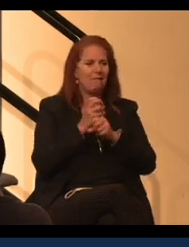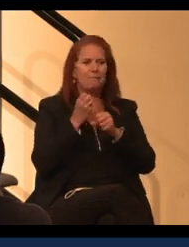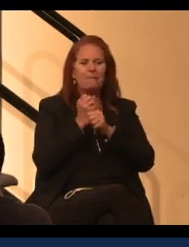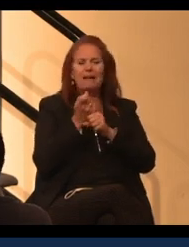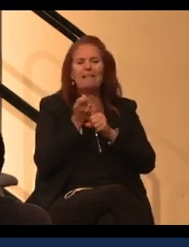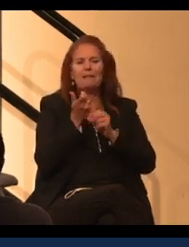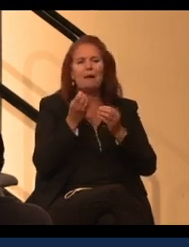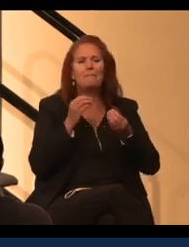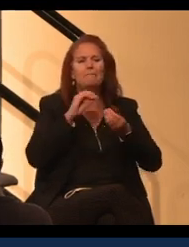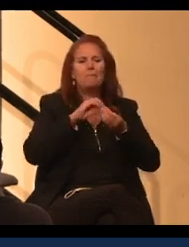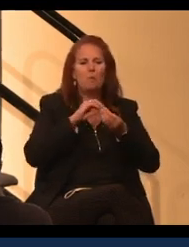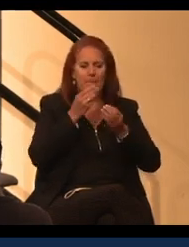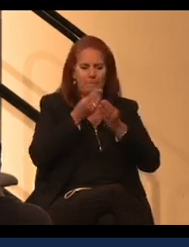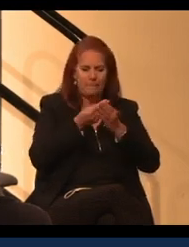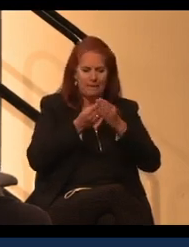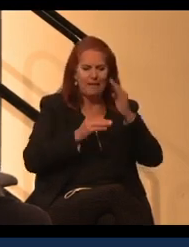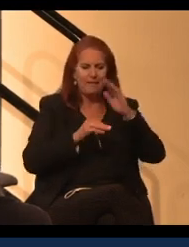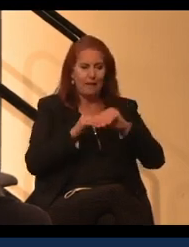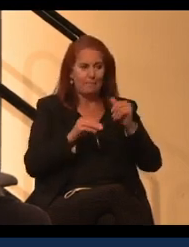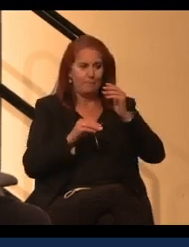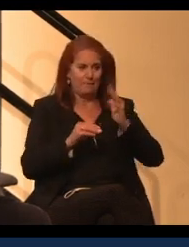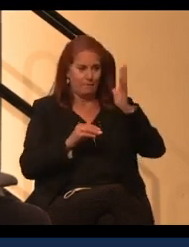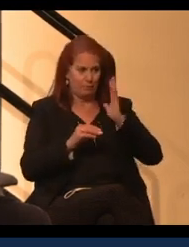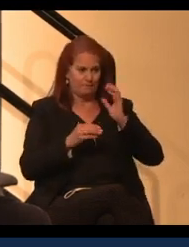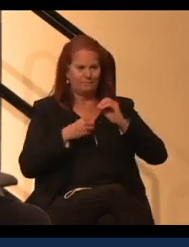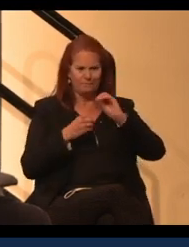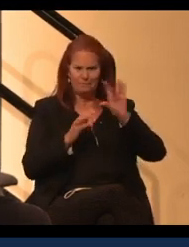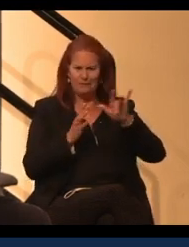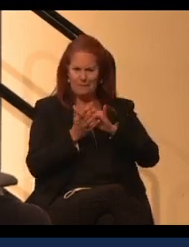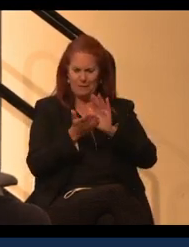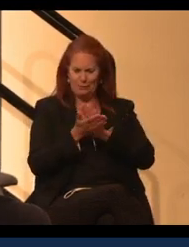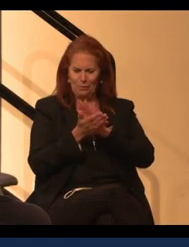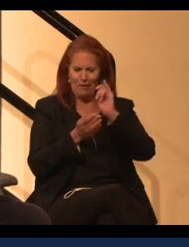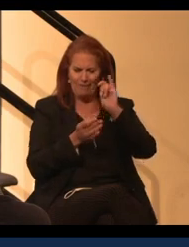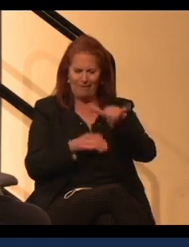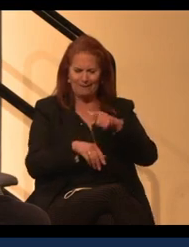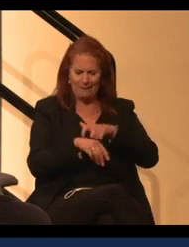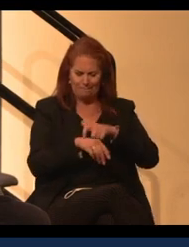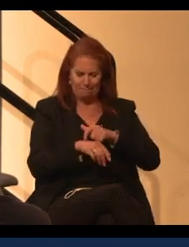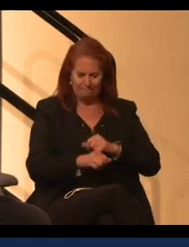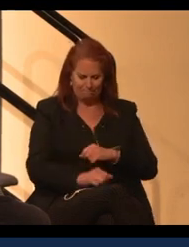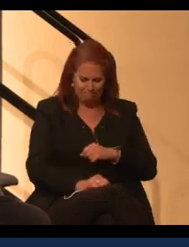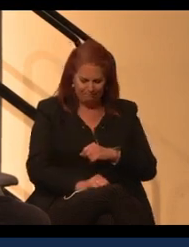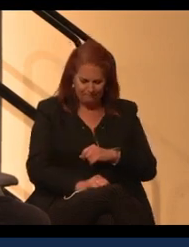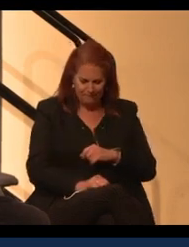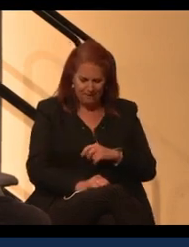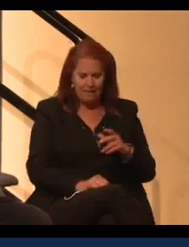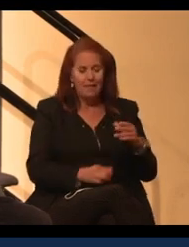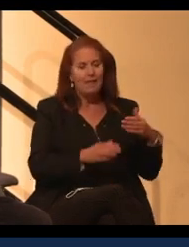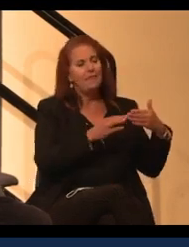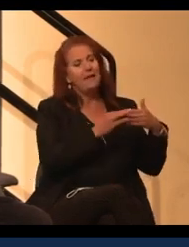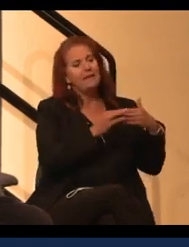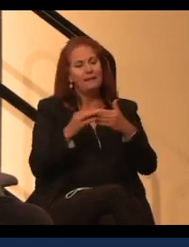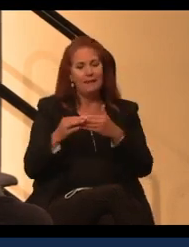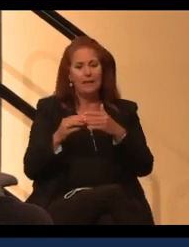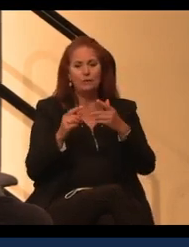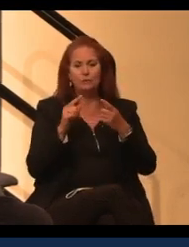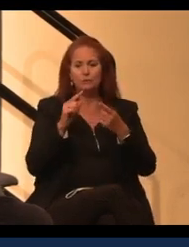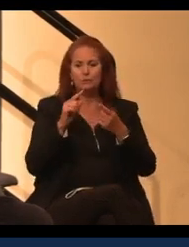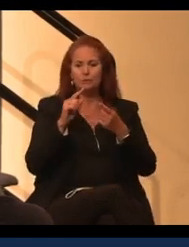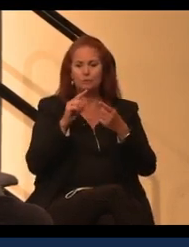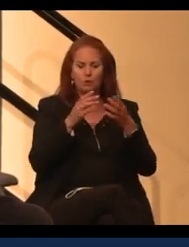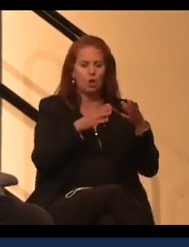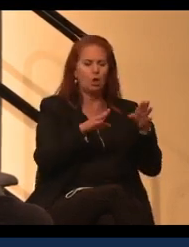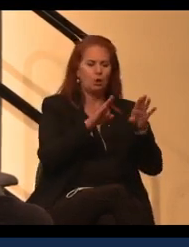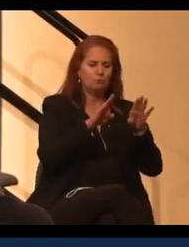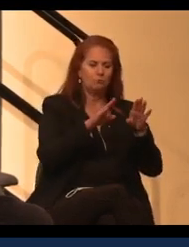little bit more money than before. I was in middle school at the time. This then led to, we closed that